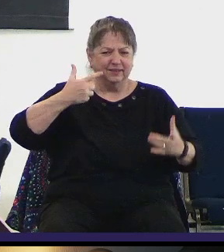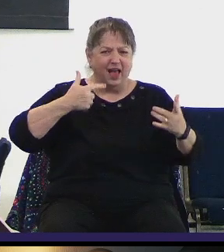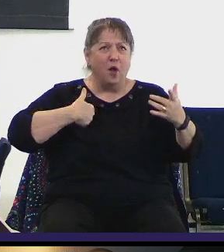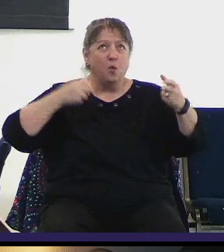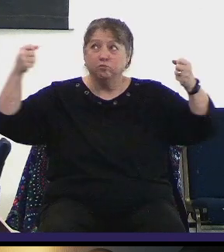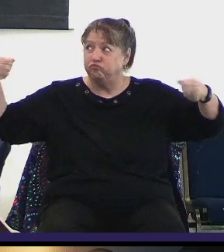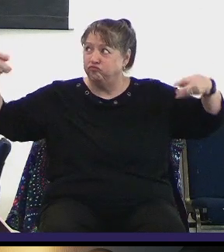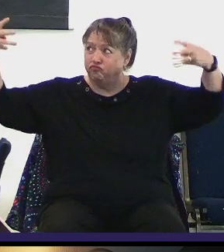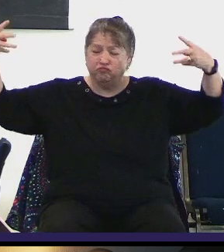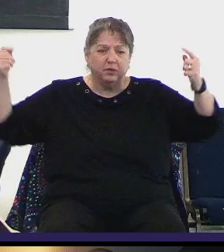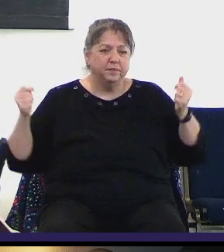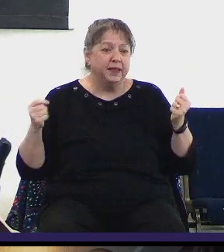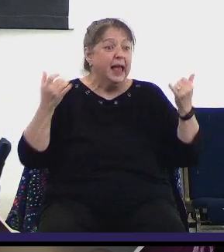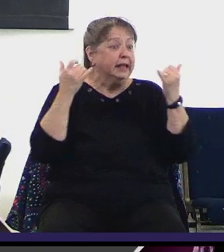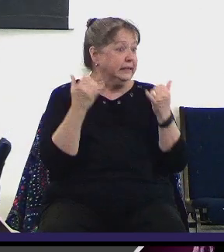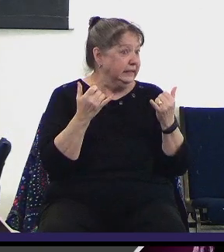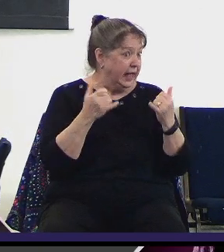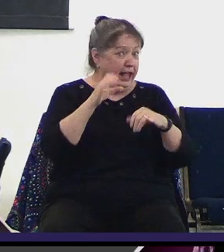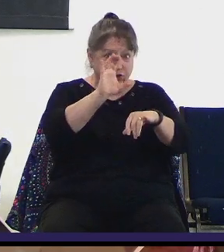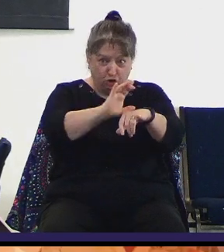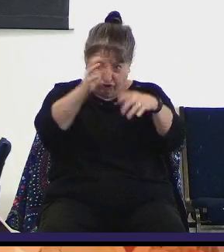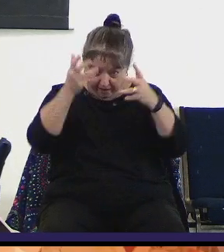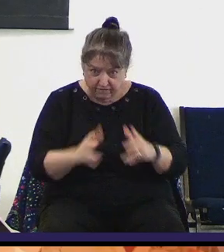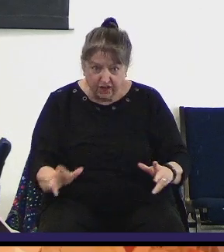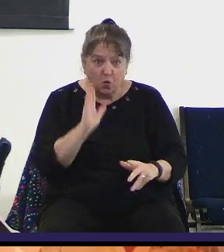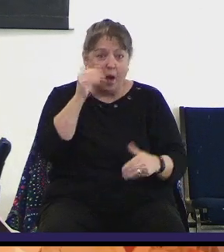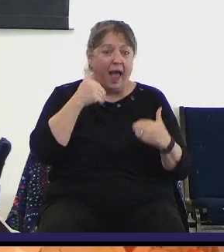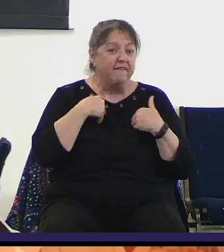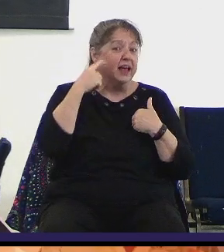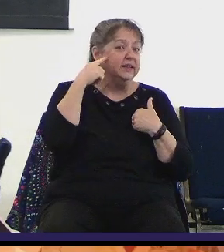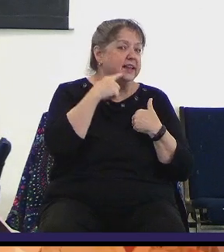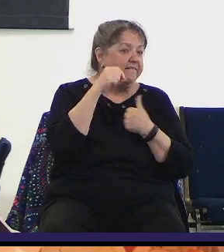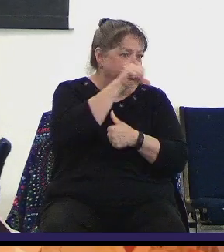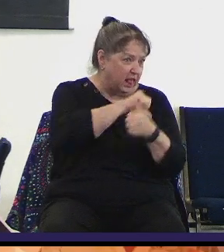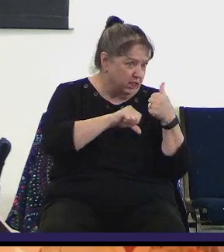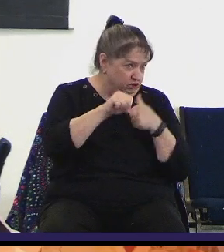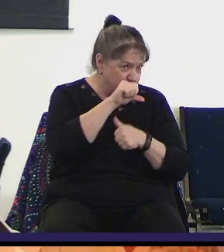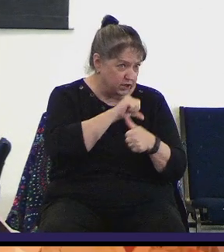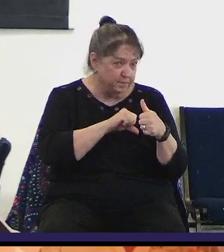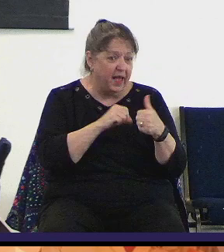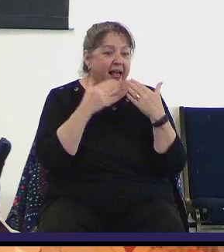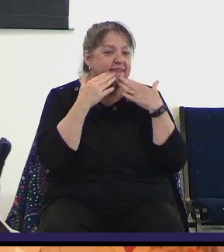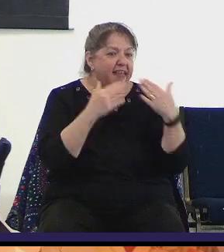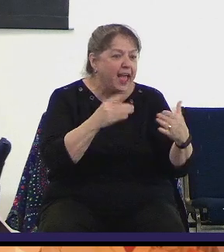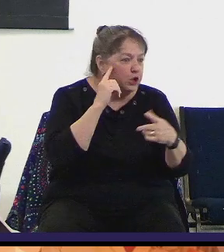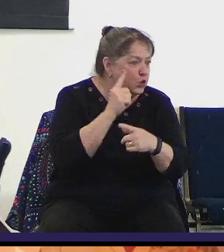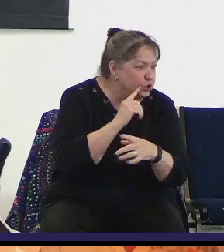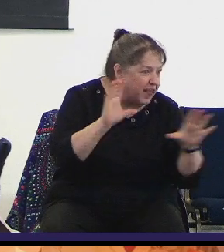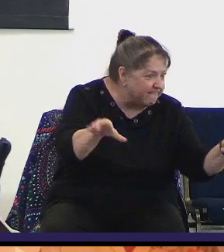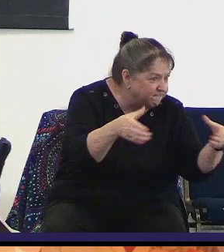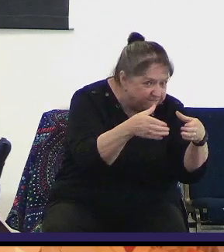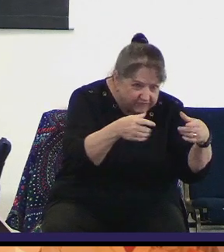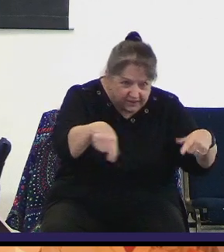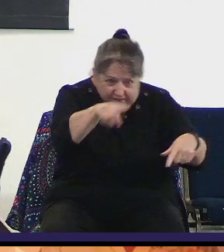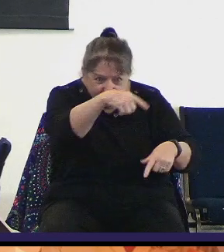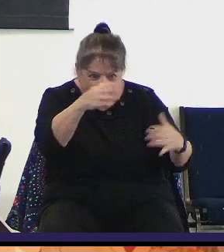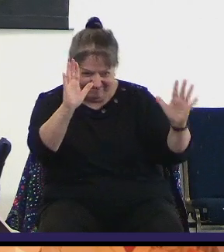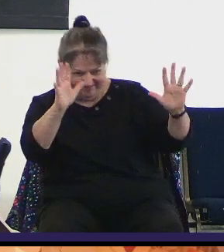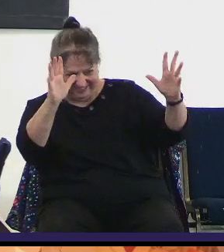attention, today there's a deaf fellowship right after service. Thank you, our deaf constituency that are